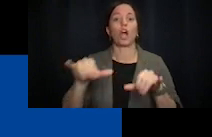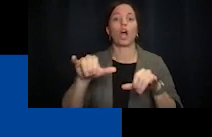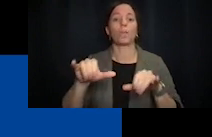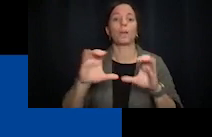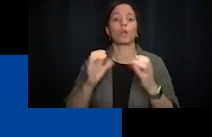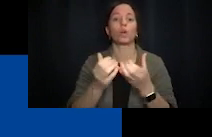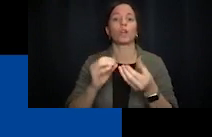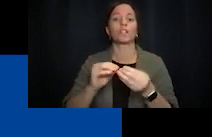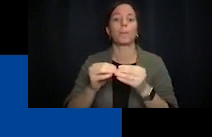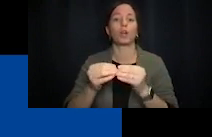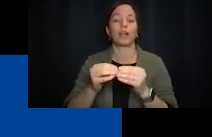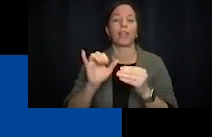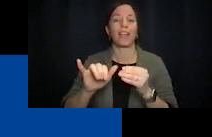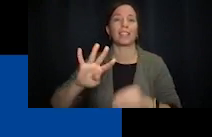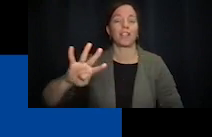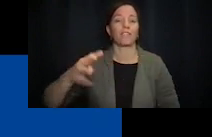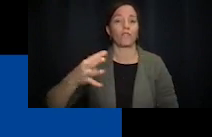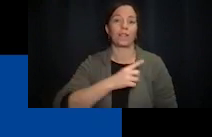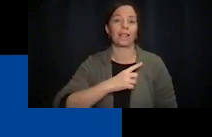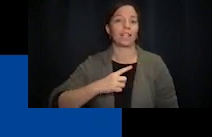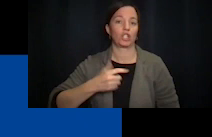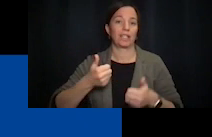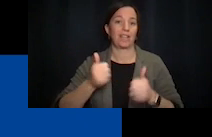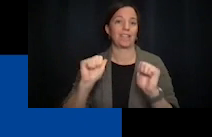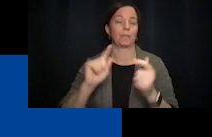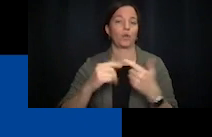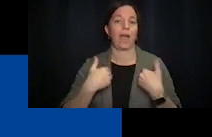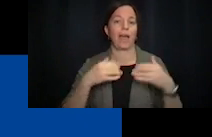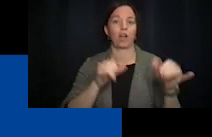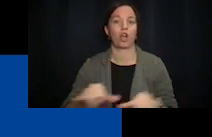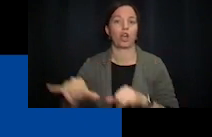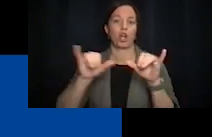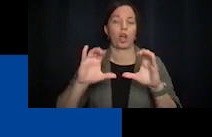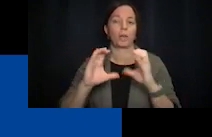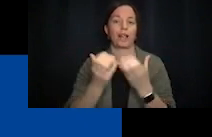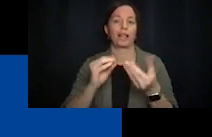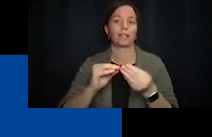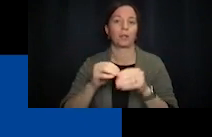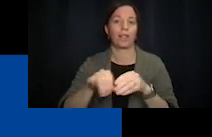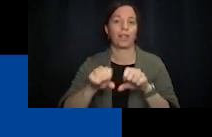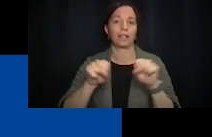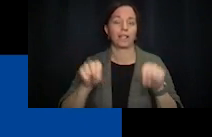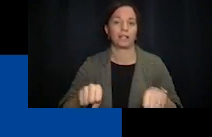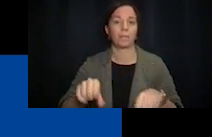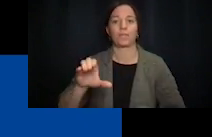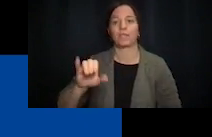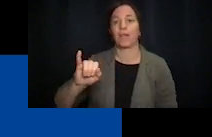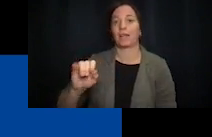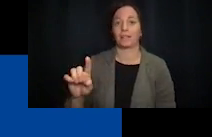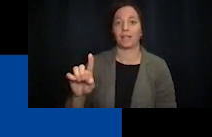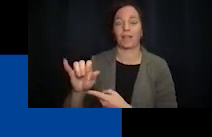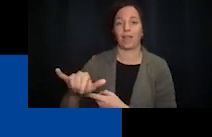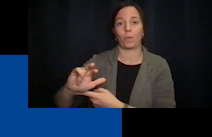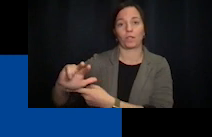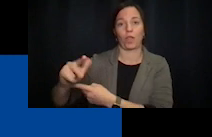previous legislative, or this is the fourth legislative attempt to have Common Course Numbering in our system. It is, CID was the